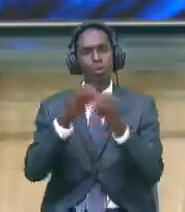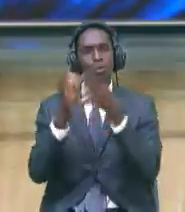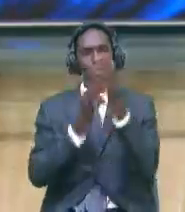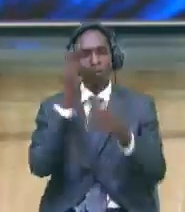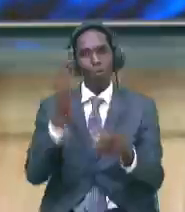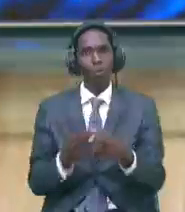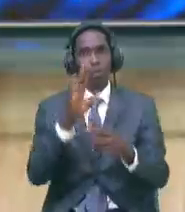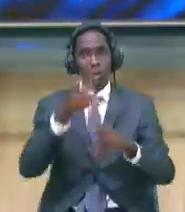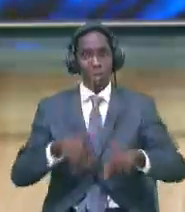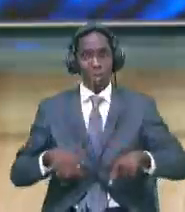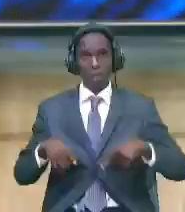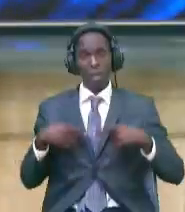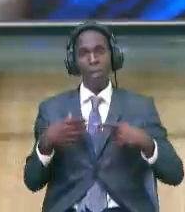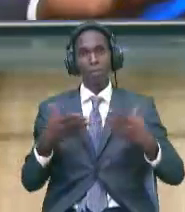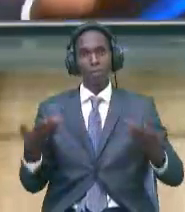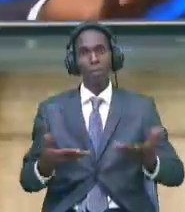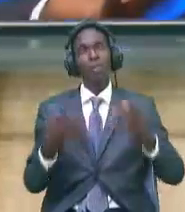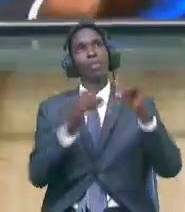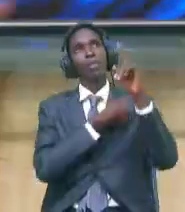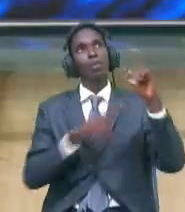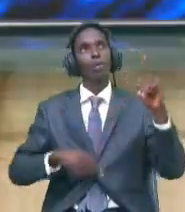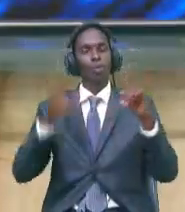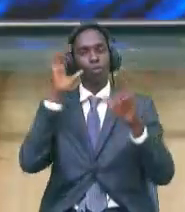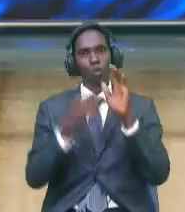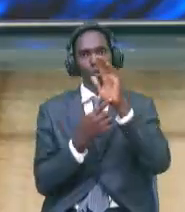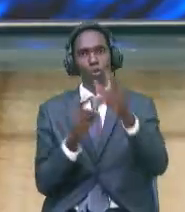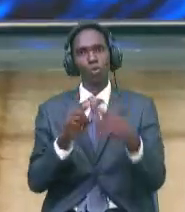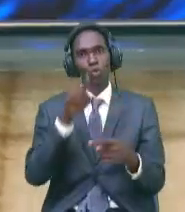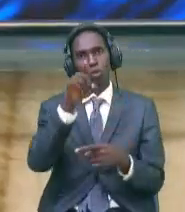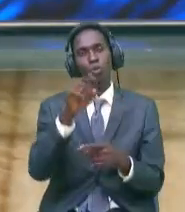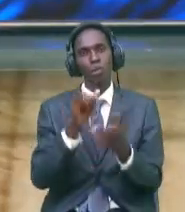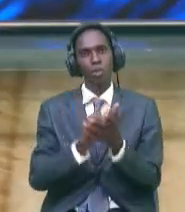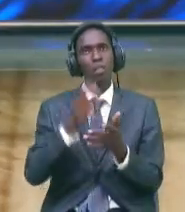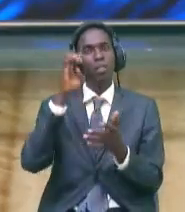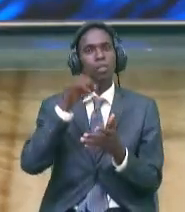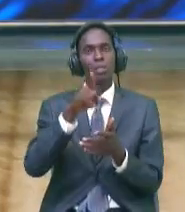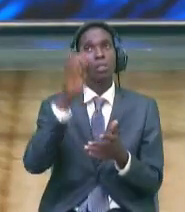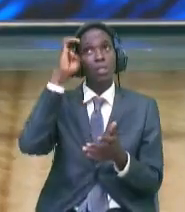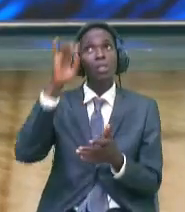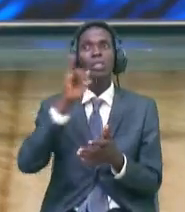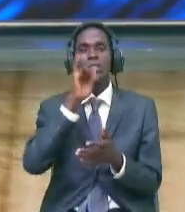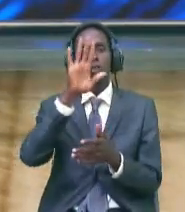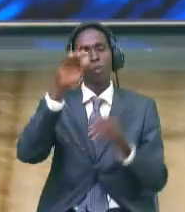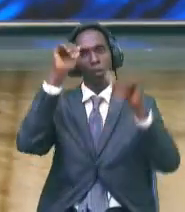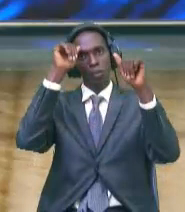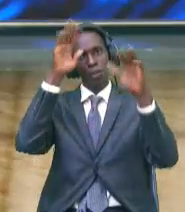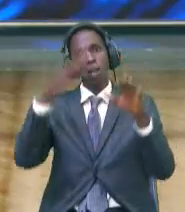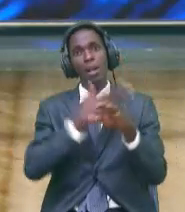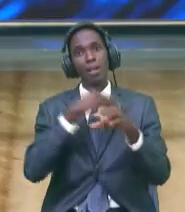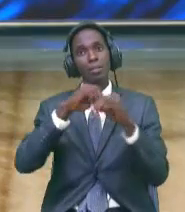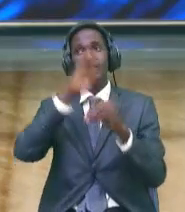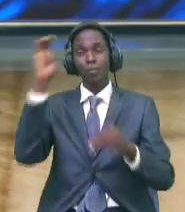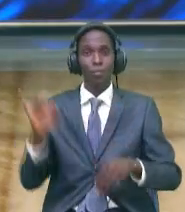will show is your Father. Because you have shown yourself, you are a child of God, you are a saint of God. And then in eternity, great